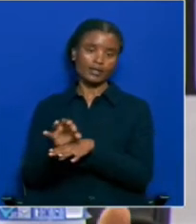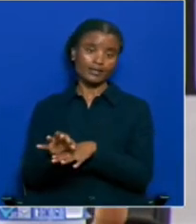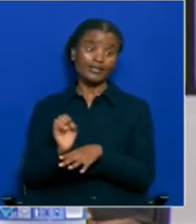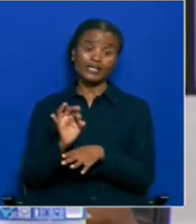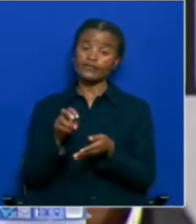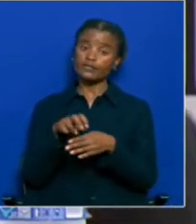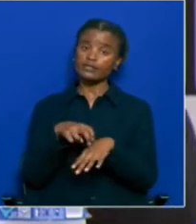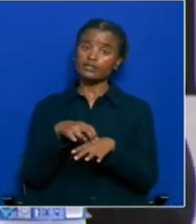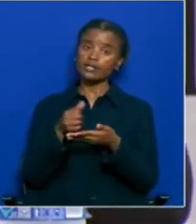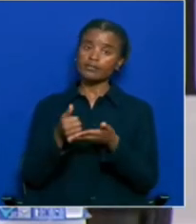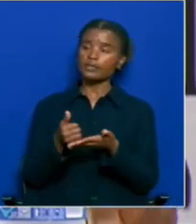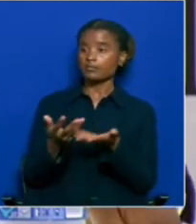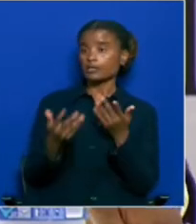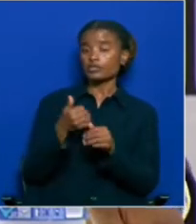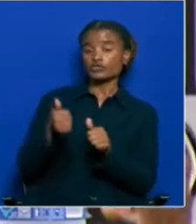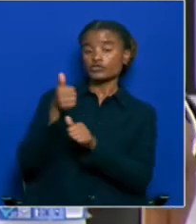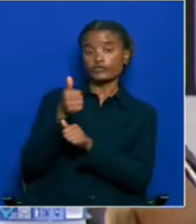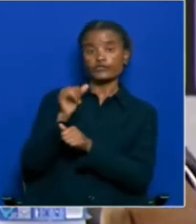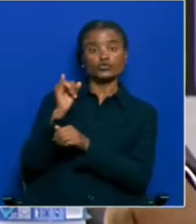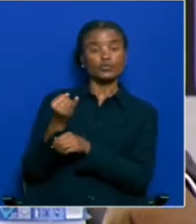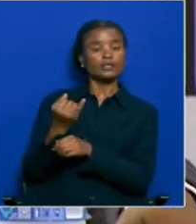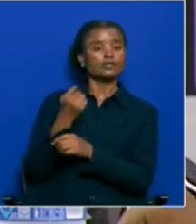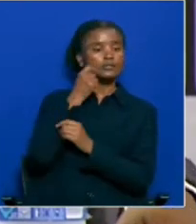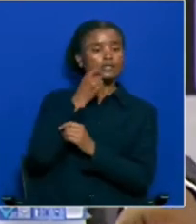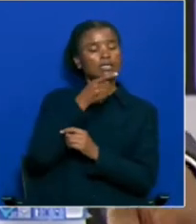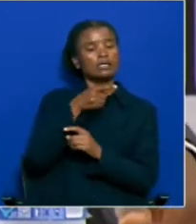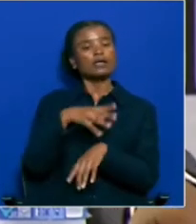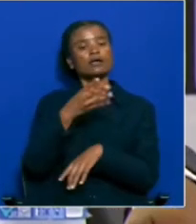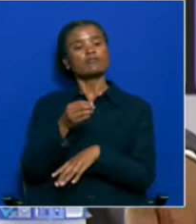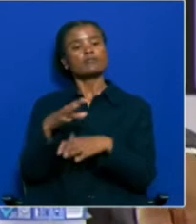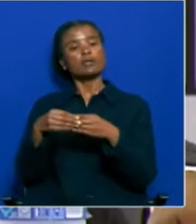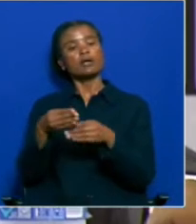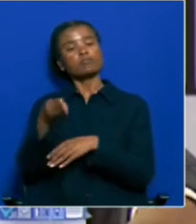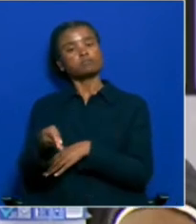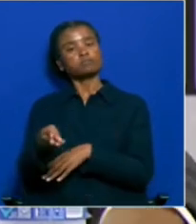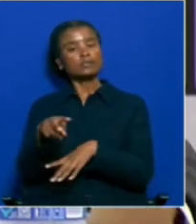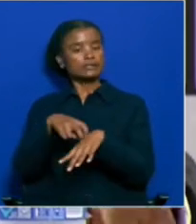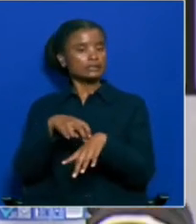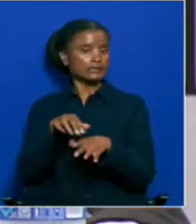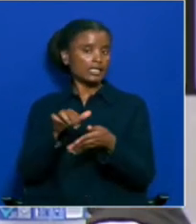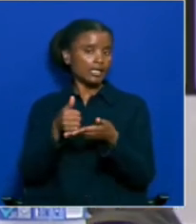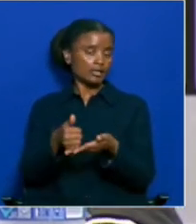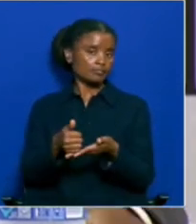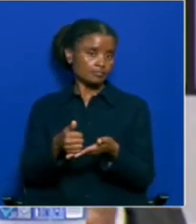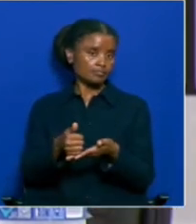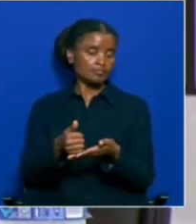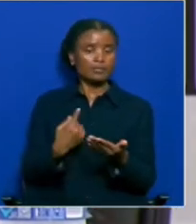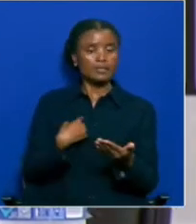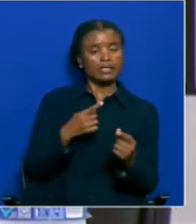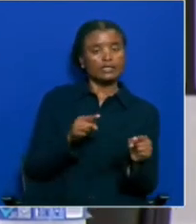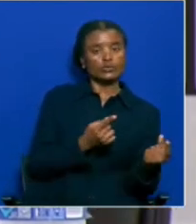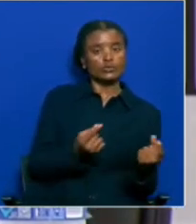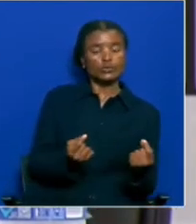transport will call, hey, I've got my members there, they need your assistance because they can't execute, I can't do that. There, we intervene. But there are